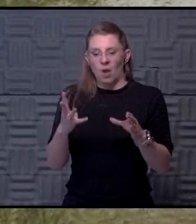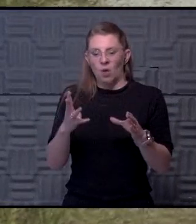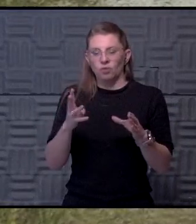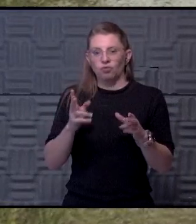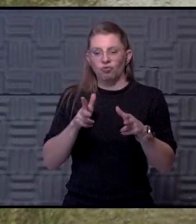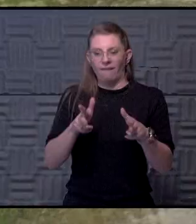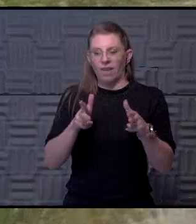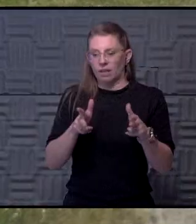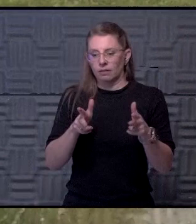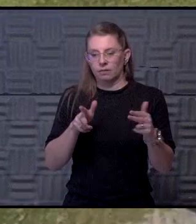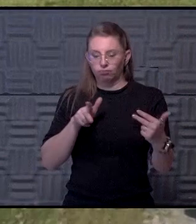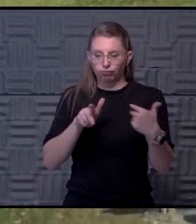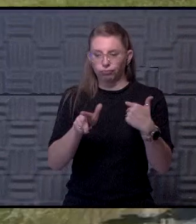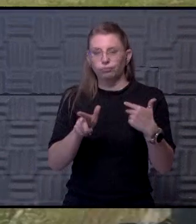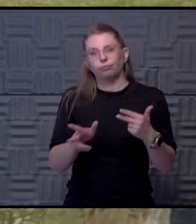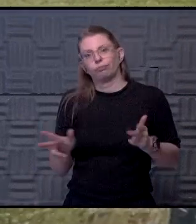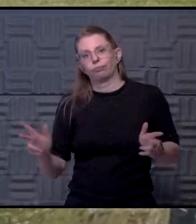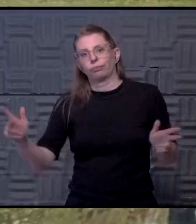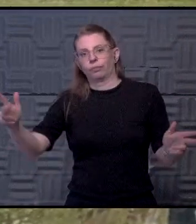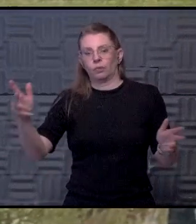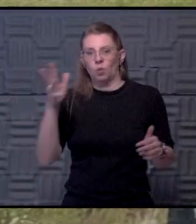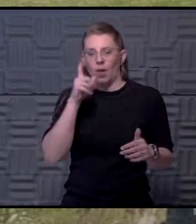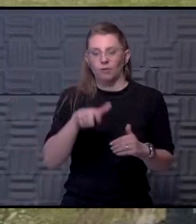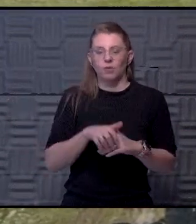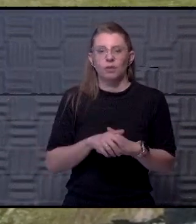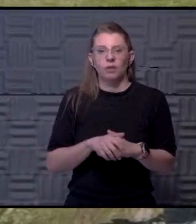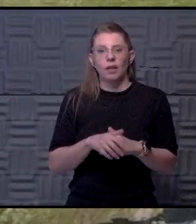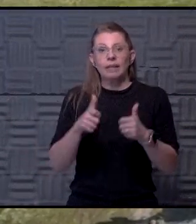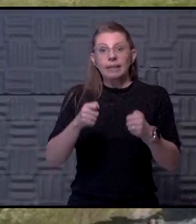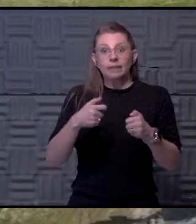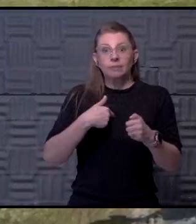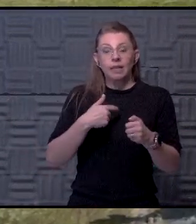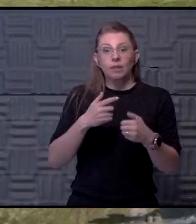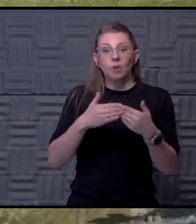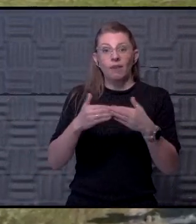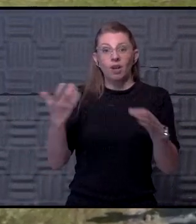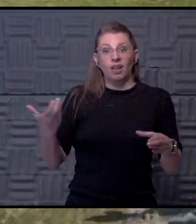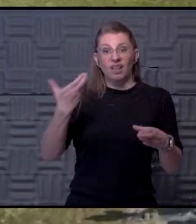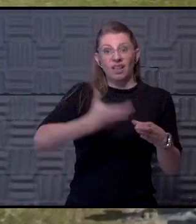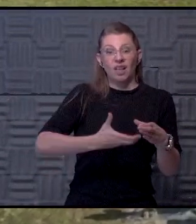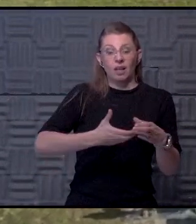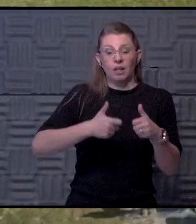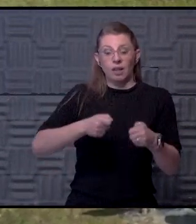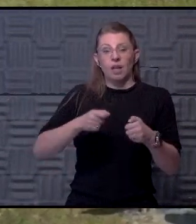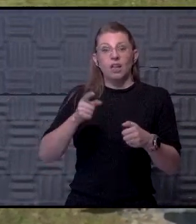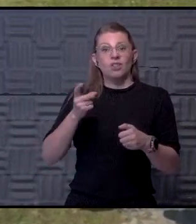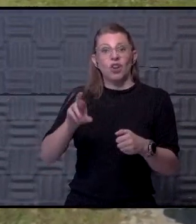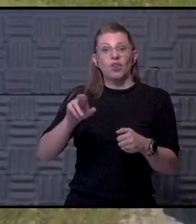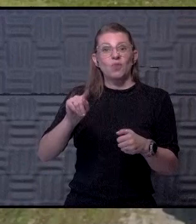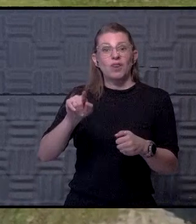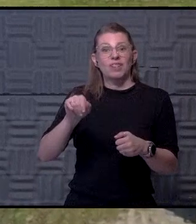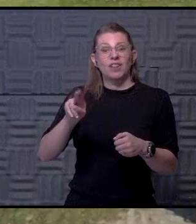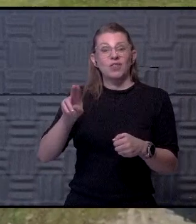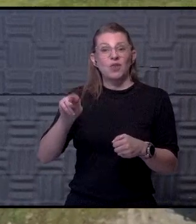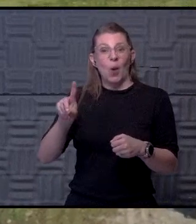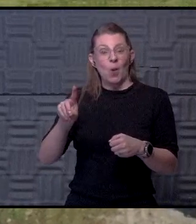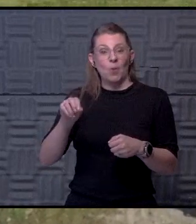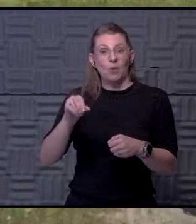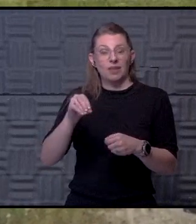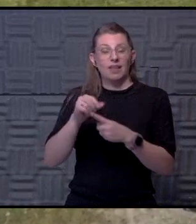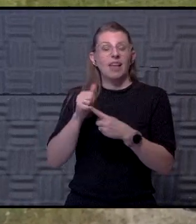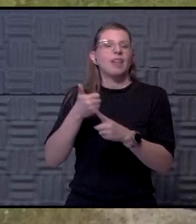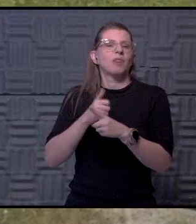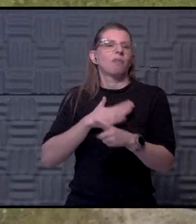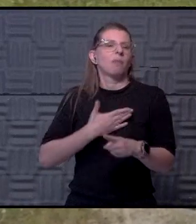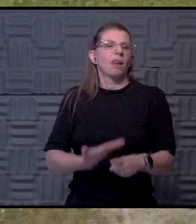that way. Dr. Sue is going to text me when he goes out there because I want to come see this thing happen. I know Dr. Rotondo is going to be out there. He's not admitting